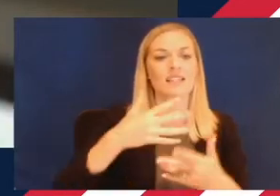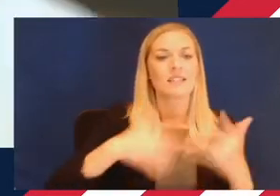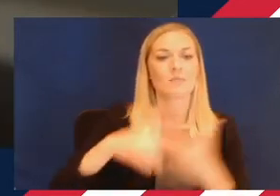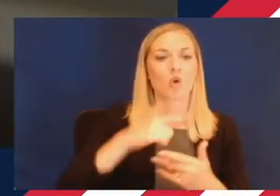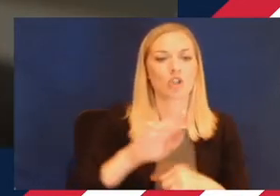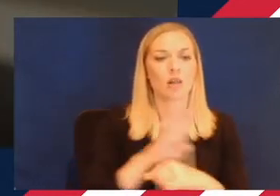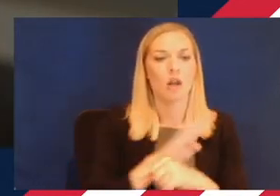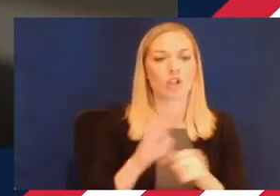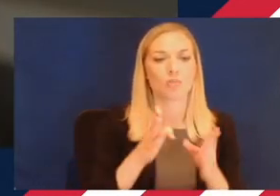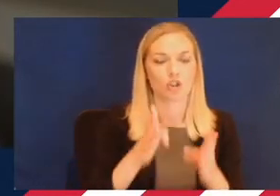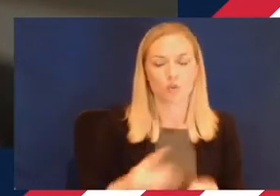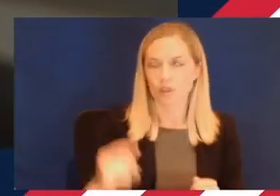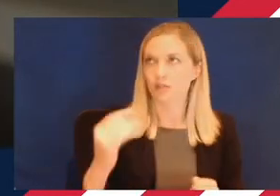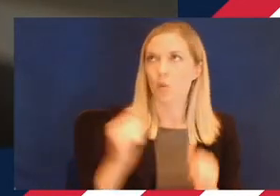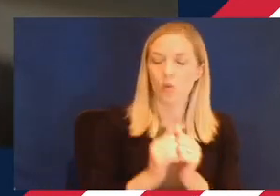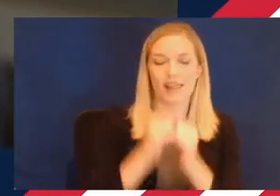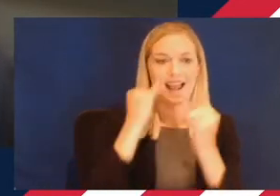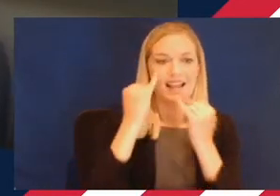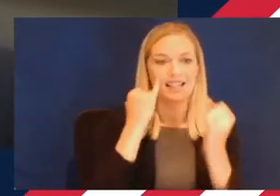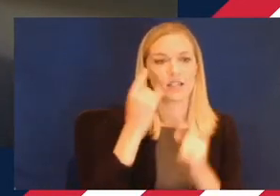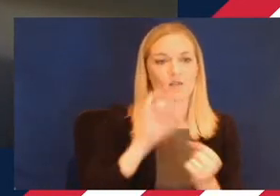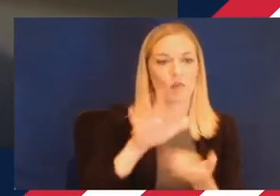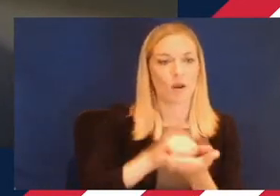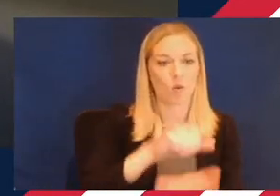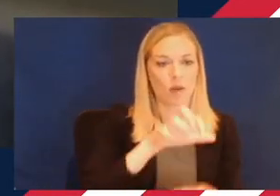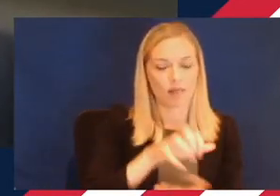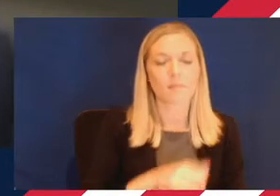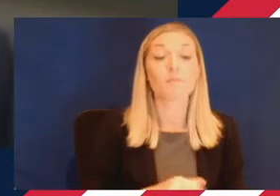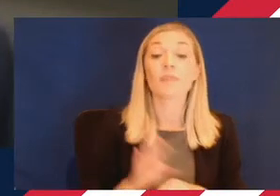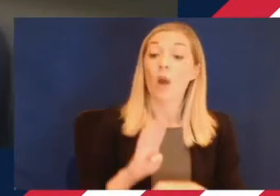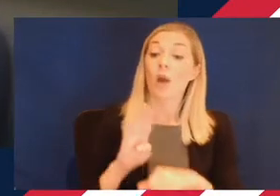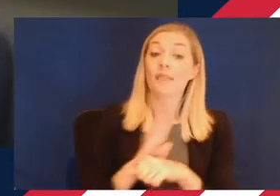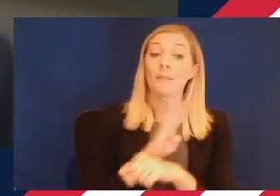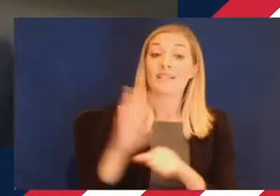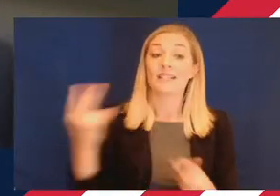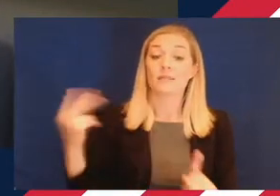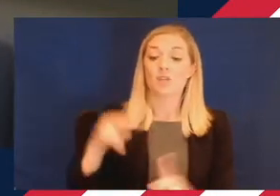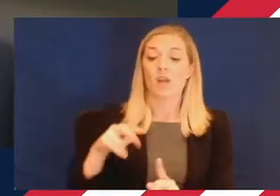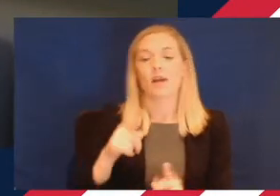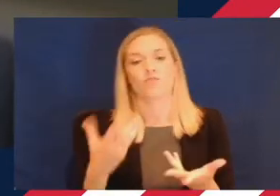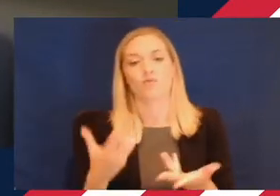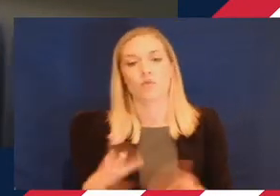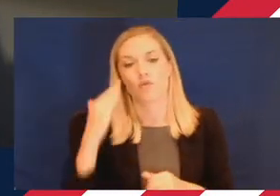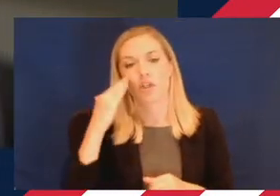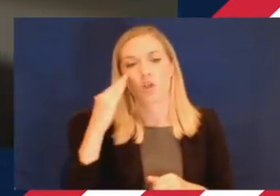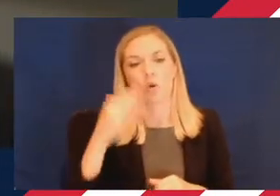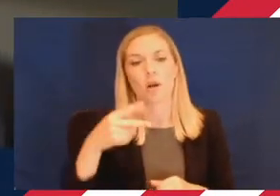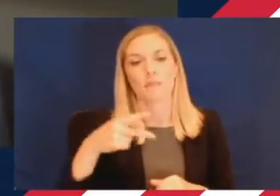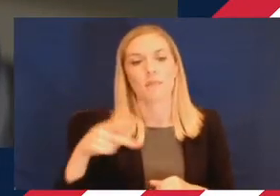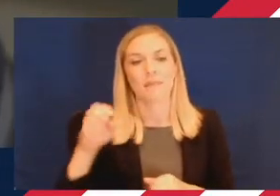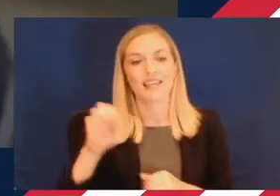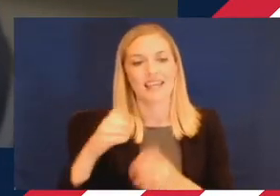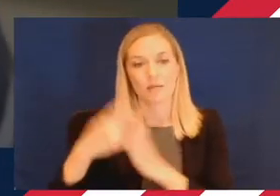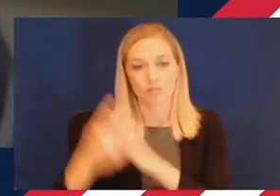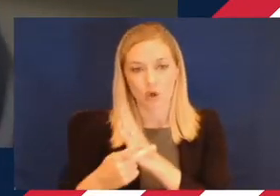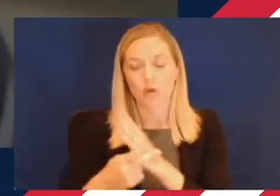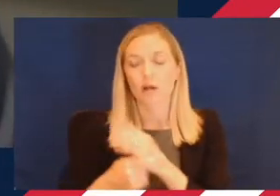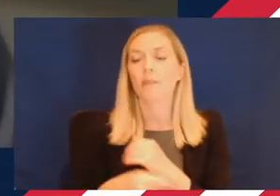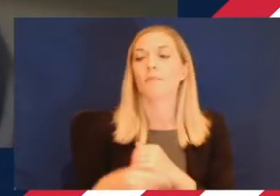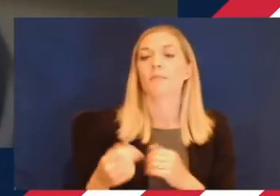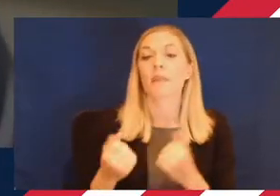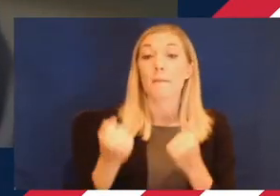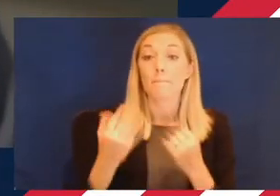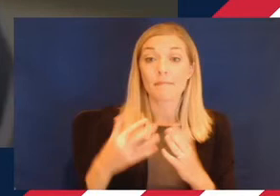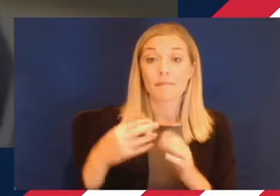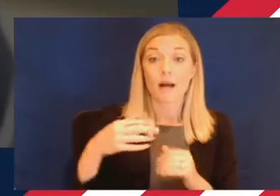well. On the business side, you're probably already familiar with under PPP program. A lot of that did not make it to Black businesses.